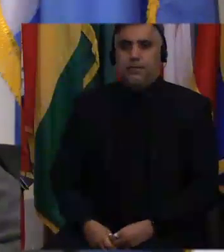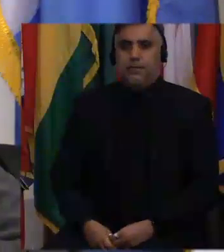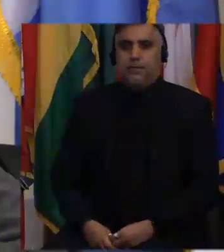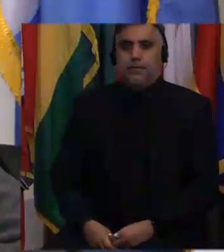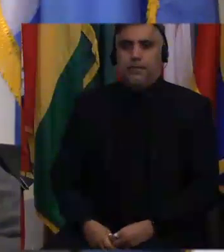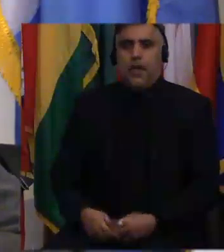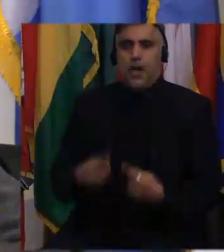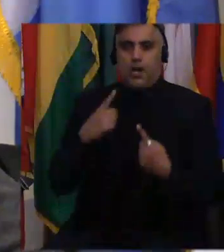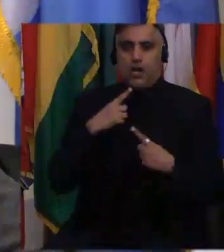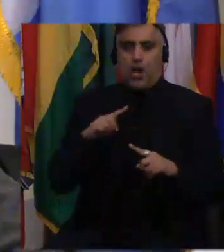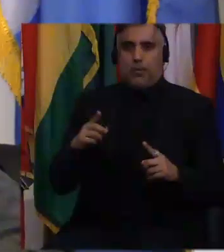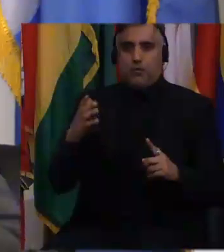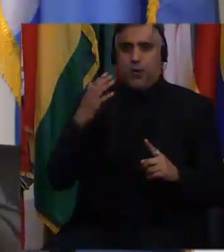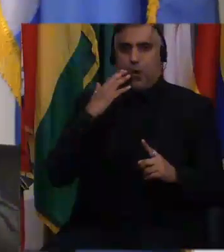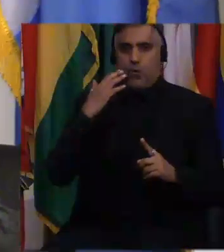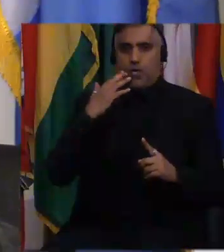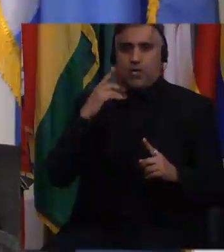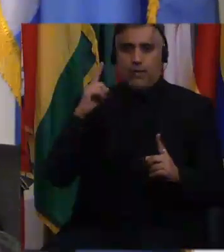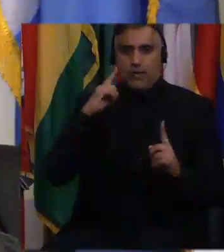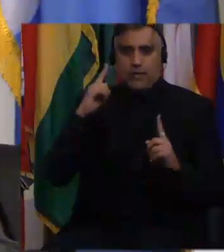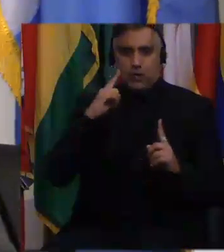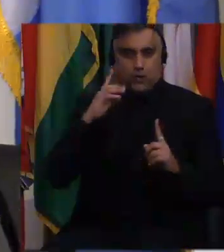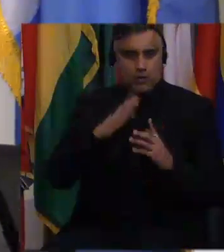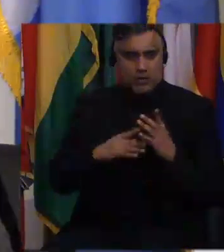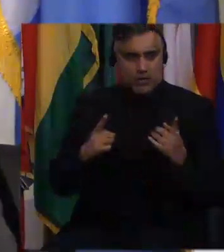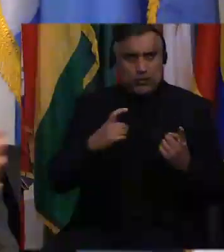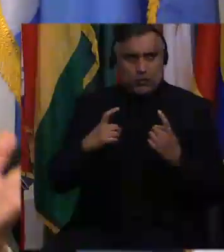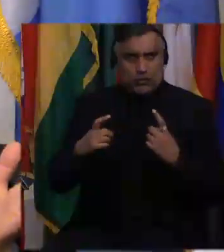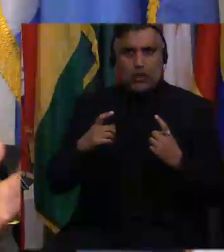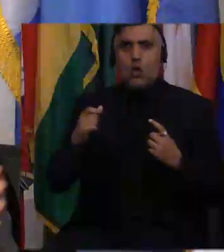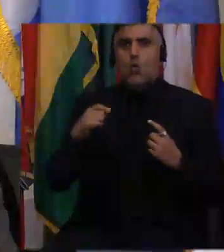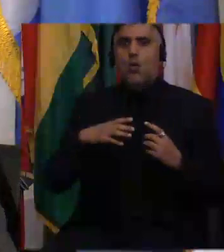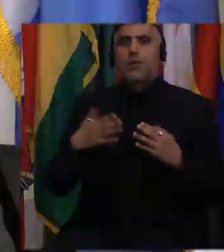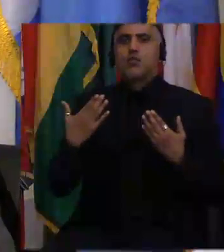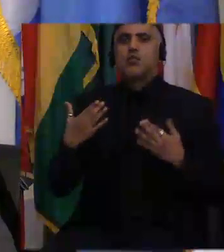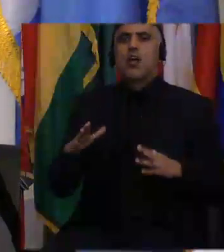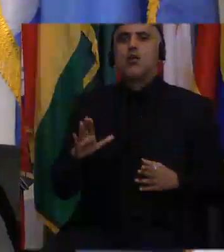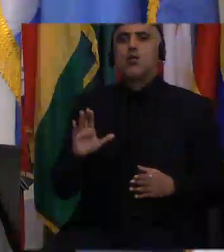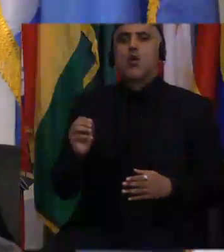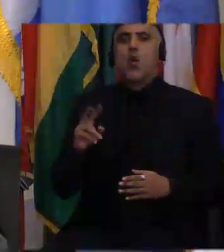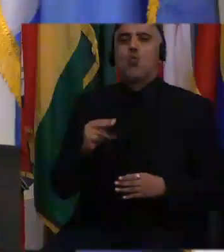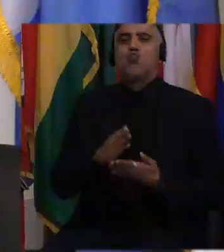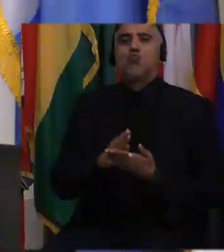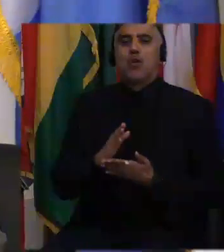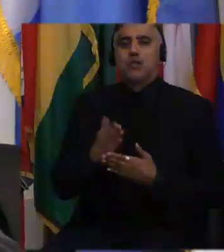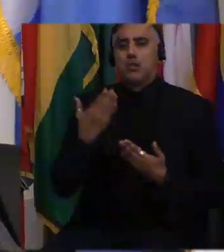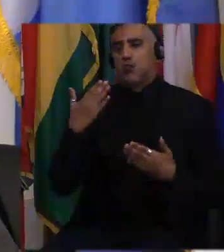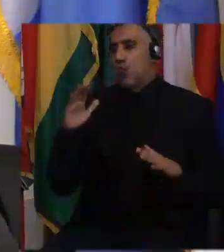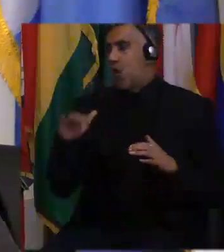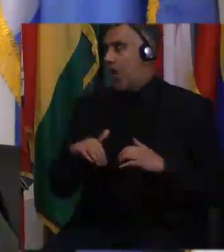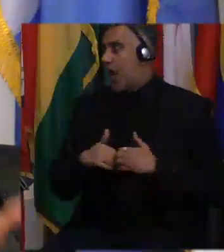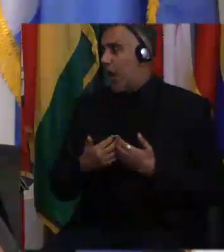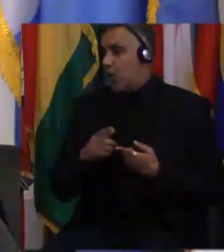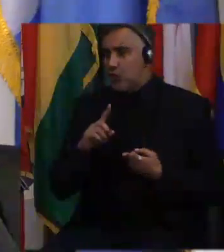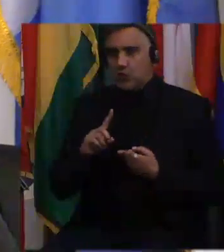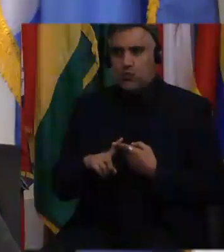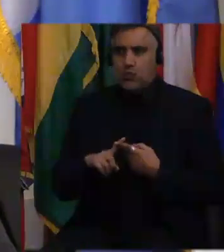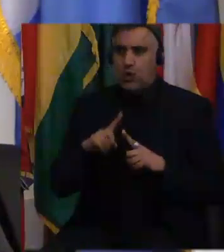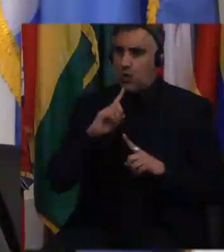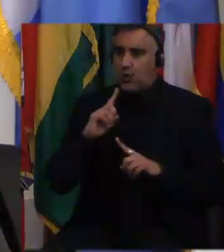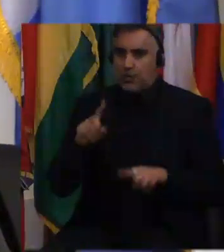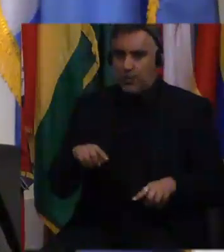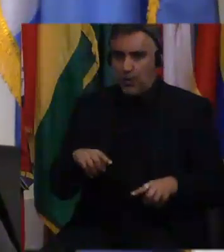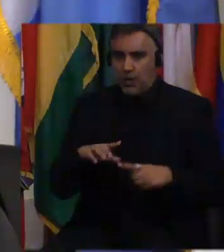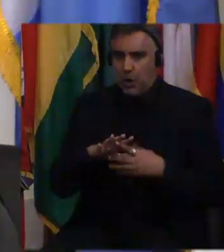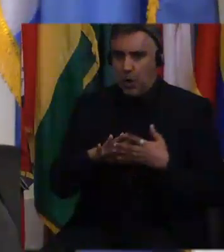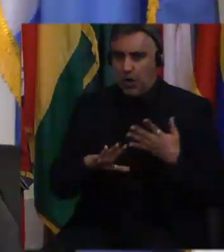accomplished to raise awareness. I'm listening to some of these questions. Women do not know their own rights. They don't know how to report